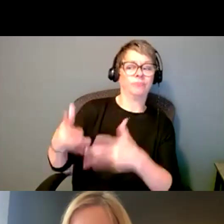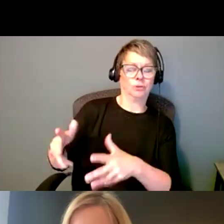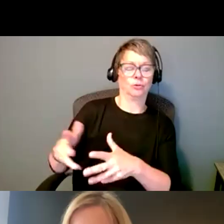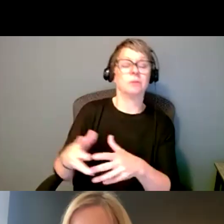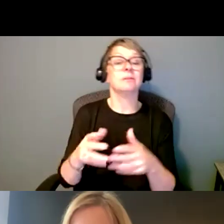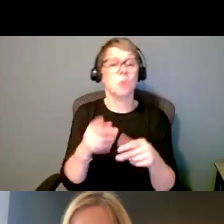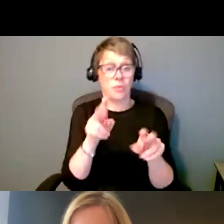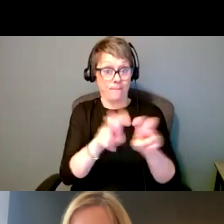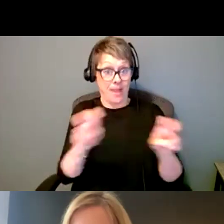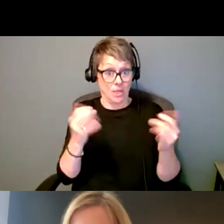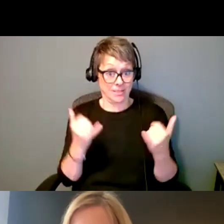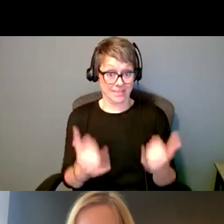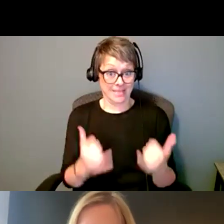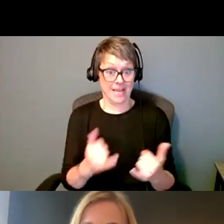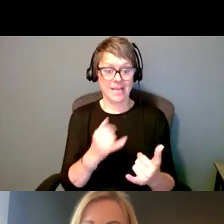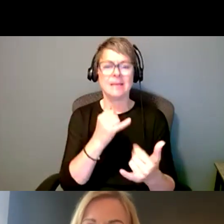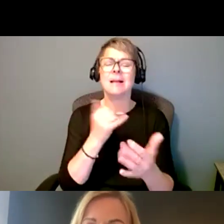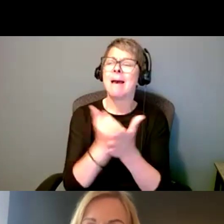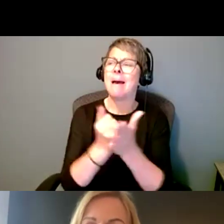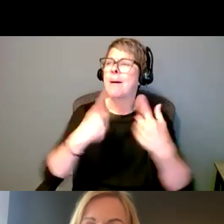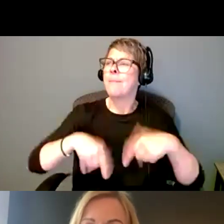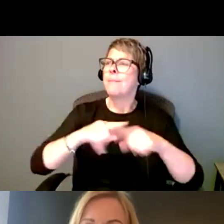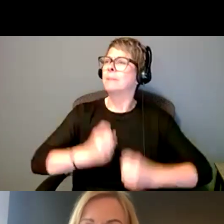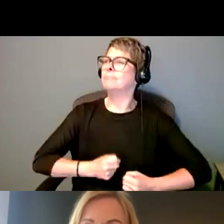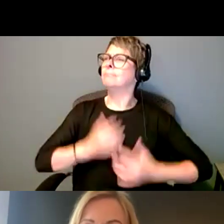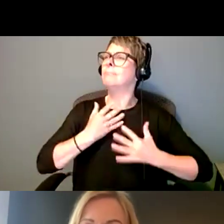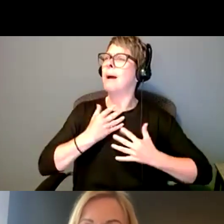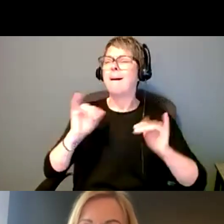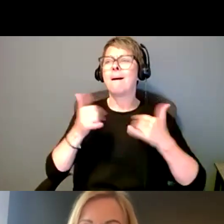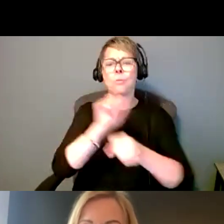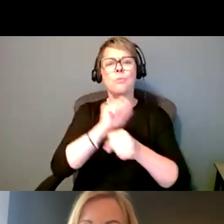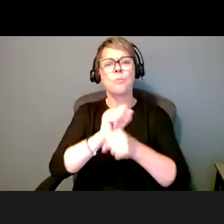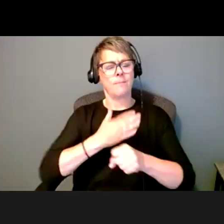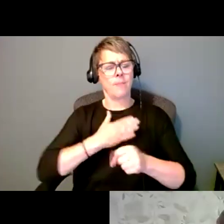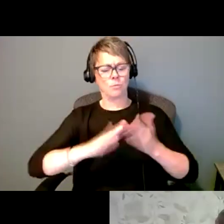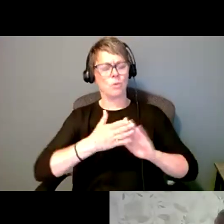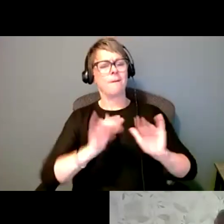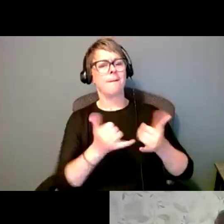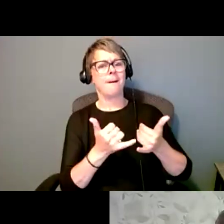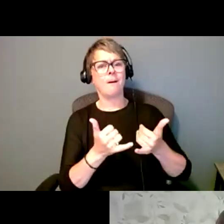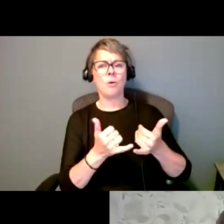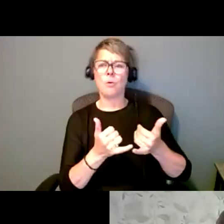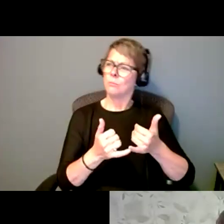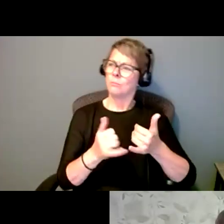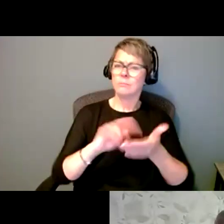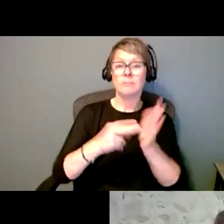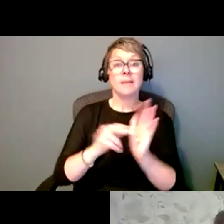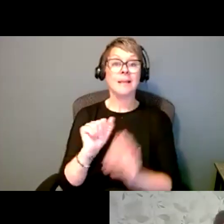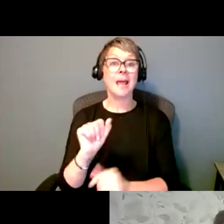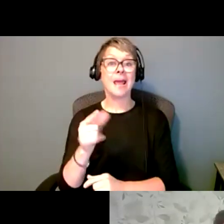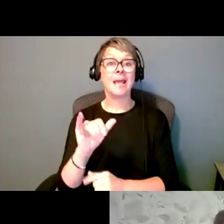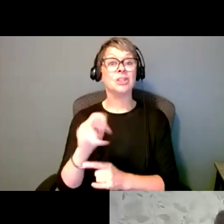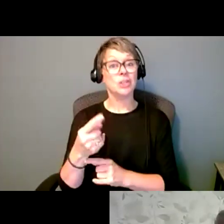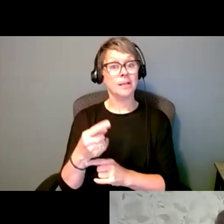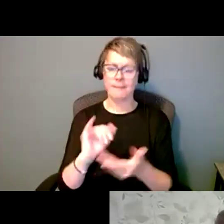us. They're going to help us think about different ways that we can do the work in our communities and how we're changing the narrative around aging, which is as much of a